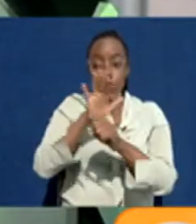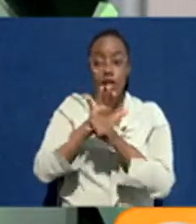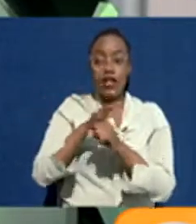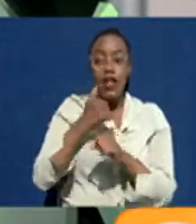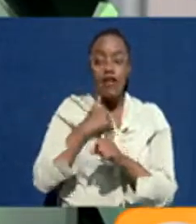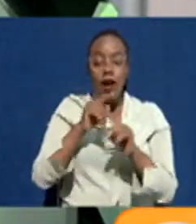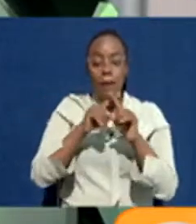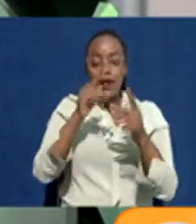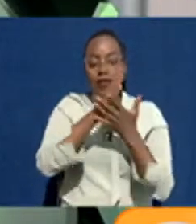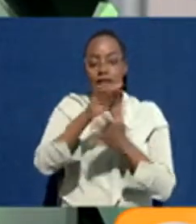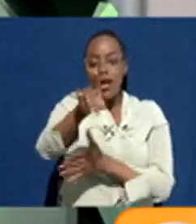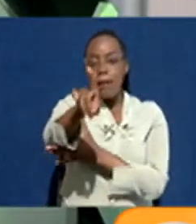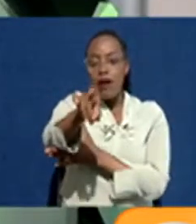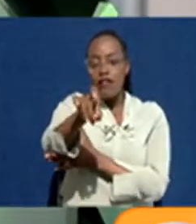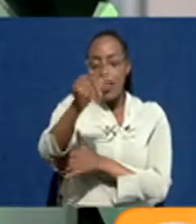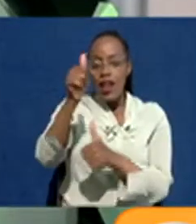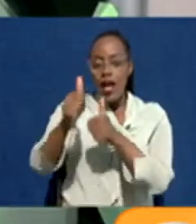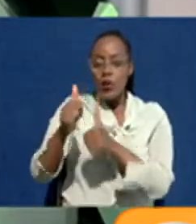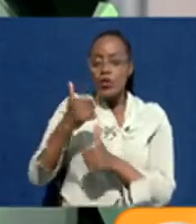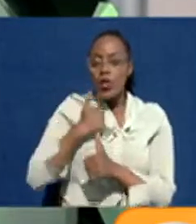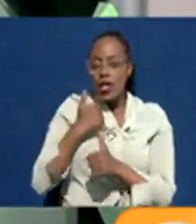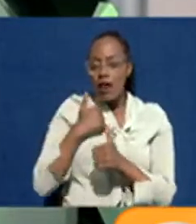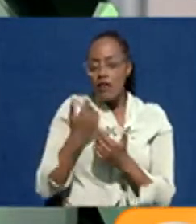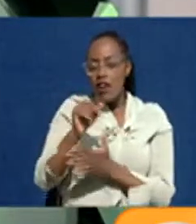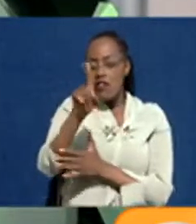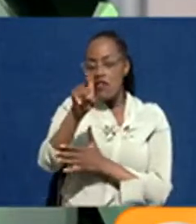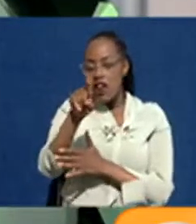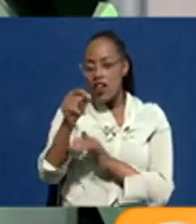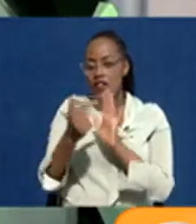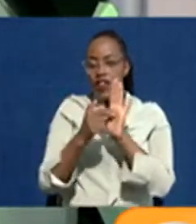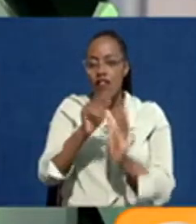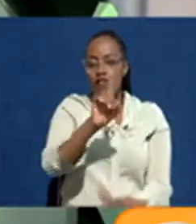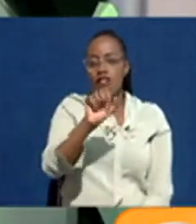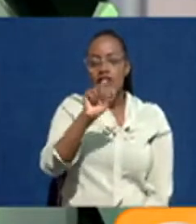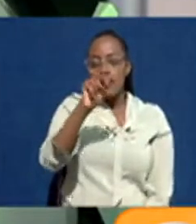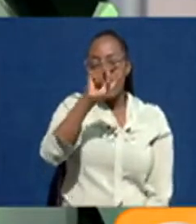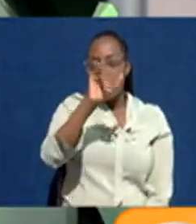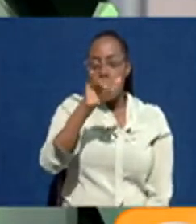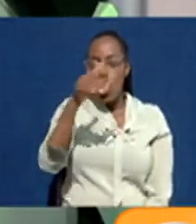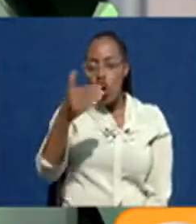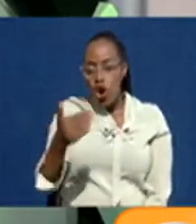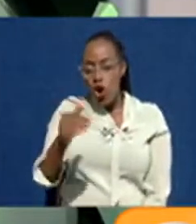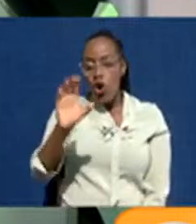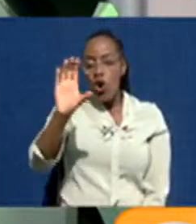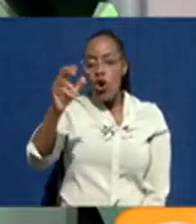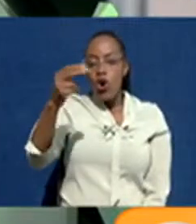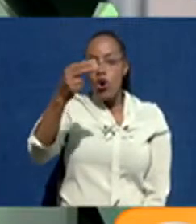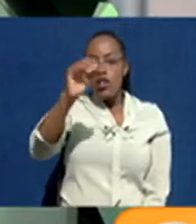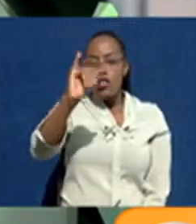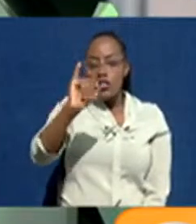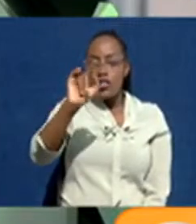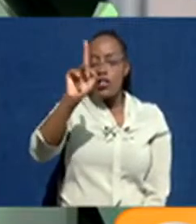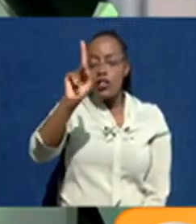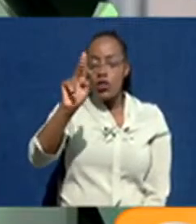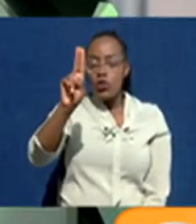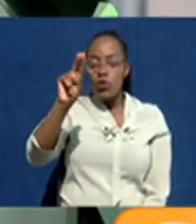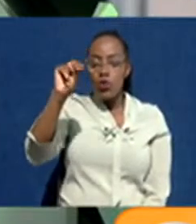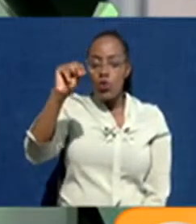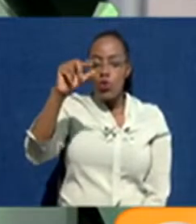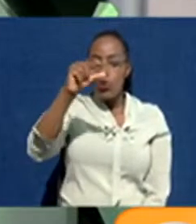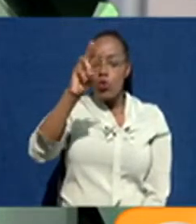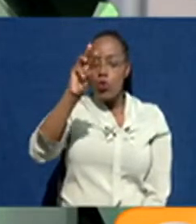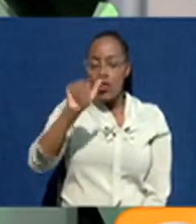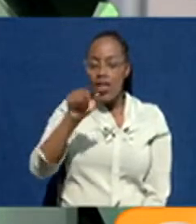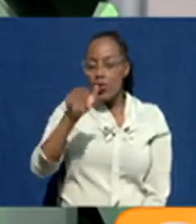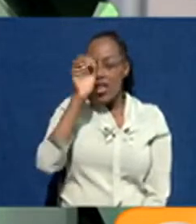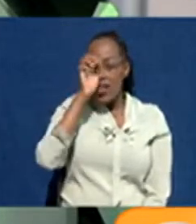some of the viruses that we deal with here, viruses like dengue, chikungunya, those would be considered as neglected